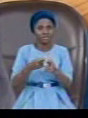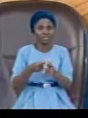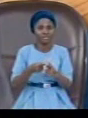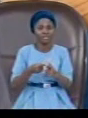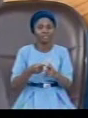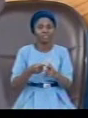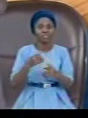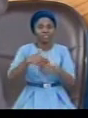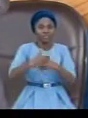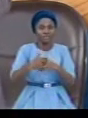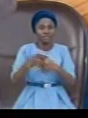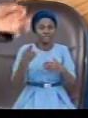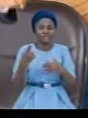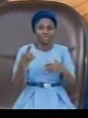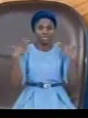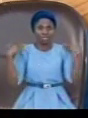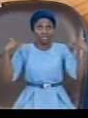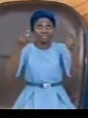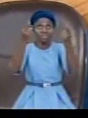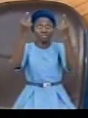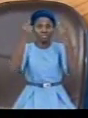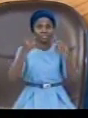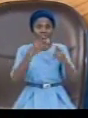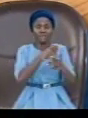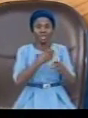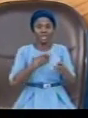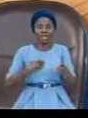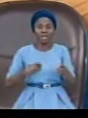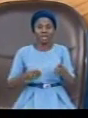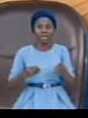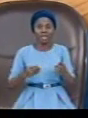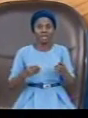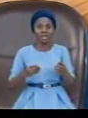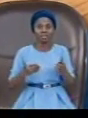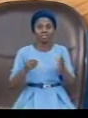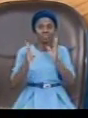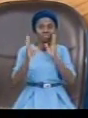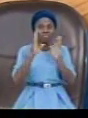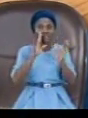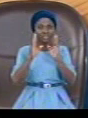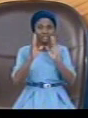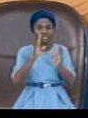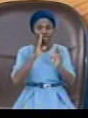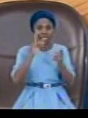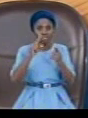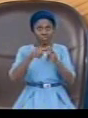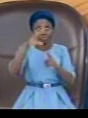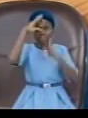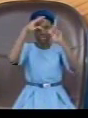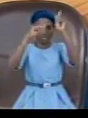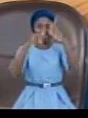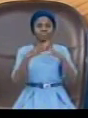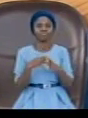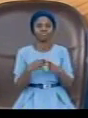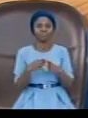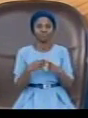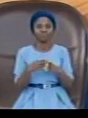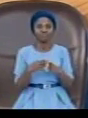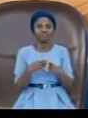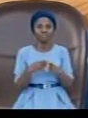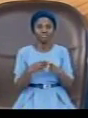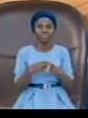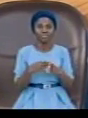unto him. Do you know why Jesus overcame? Number one, he knew what was